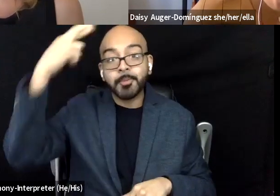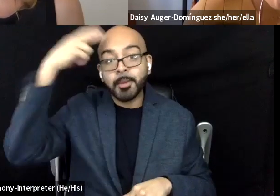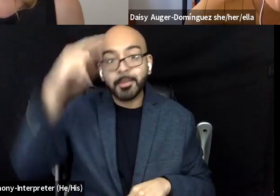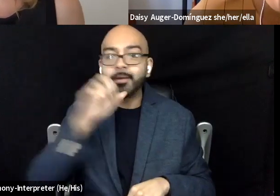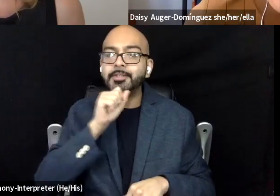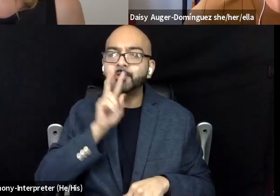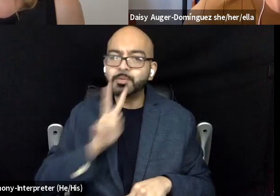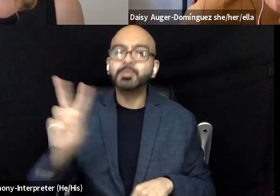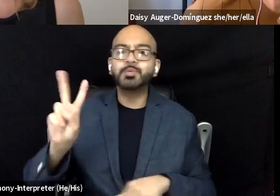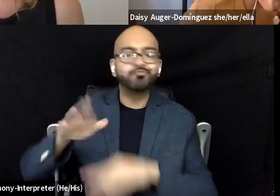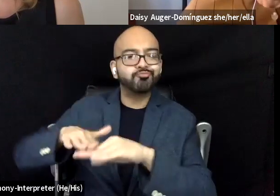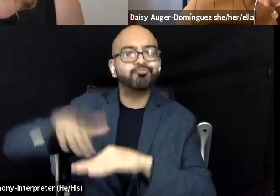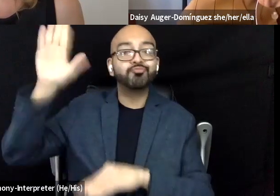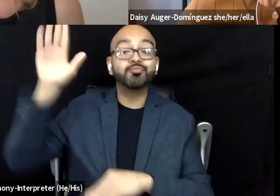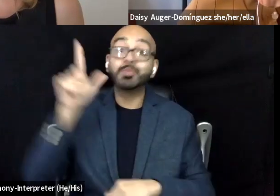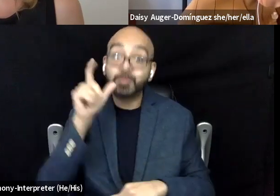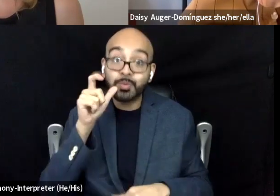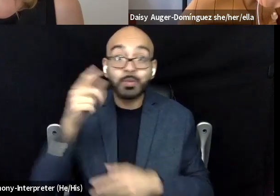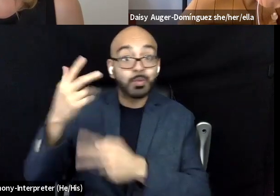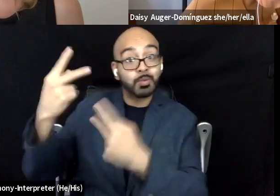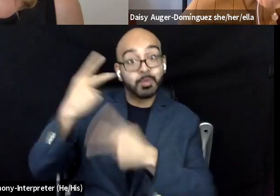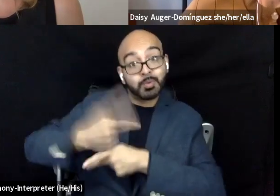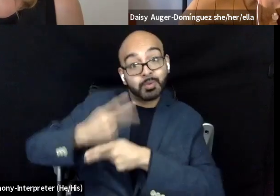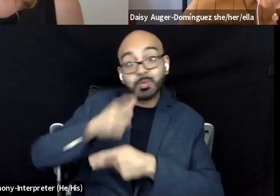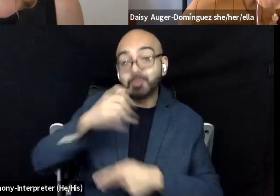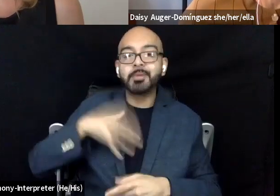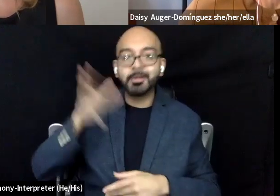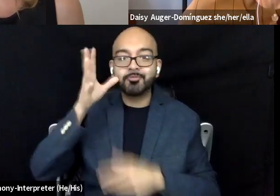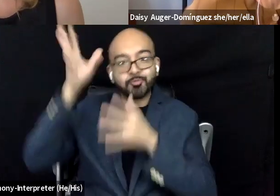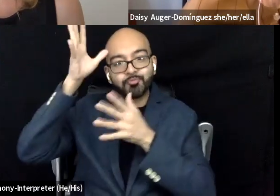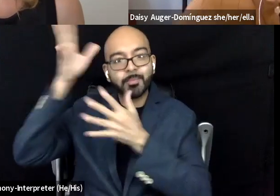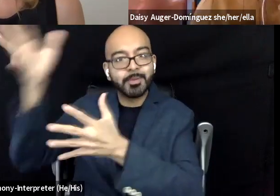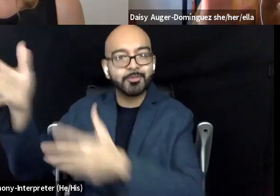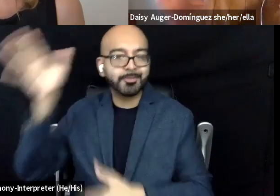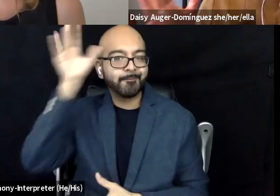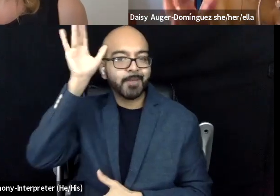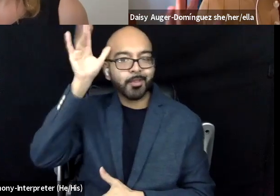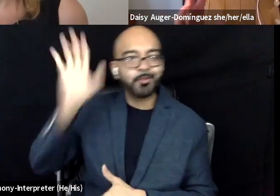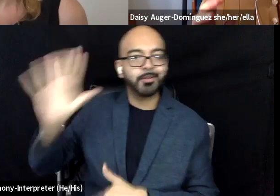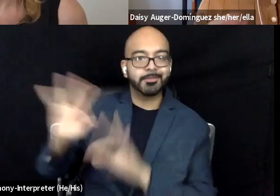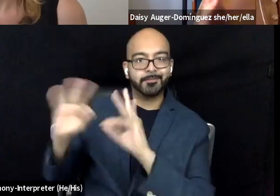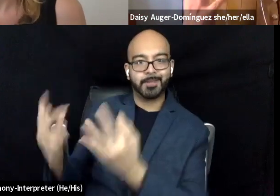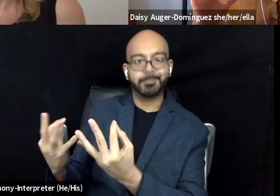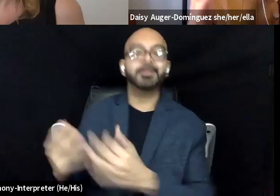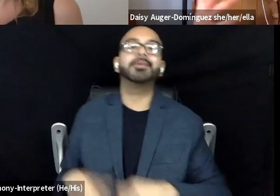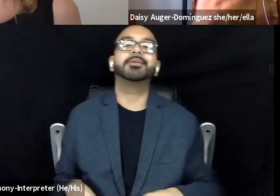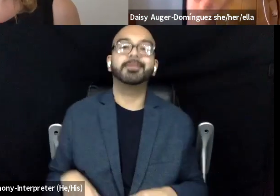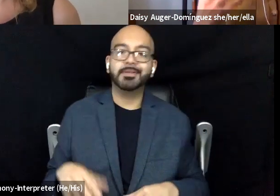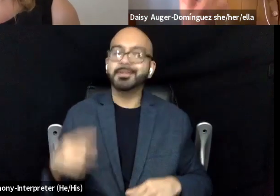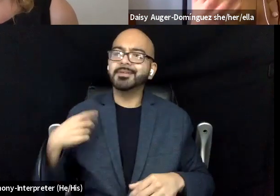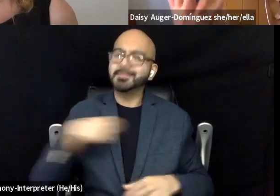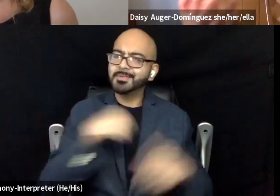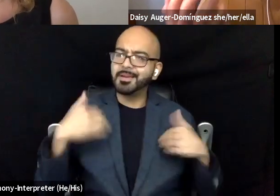father's parents, my grandparents. And there I not only navigated having a very different